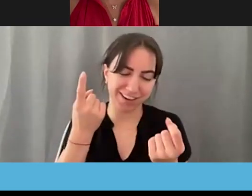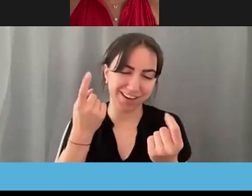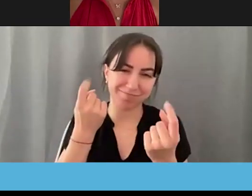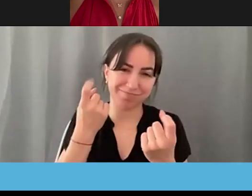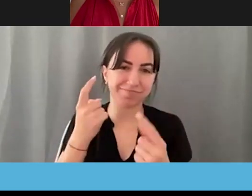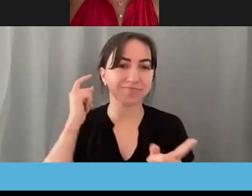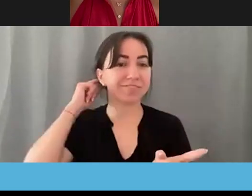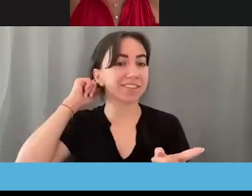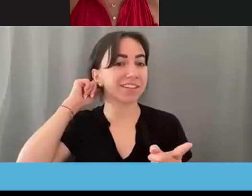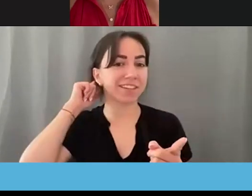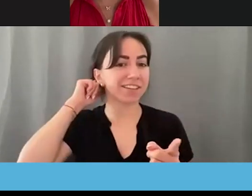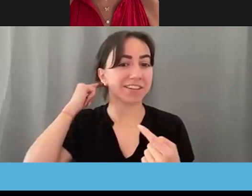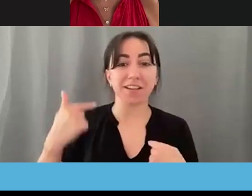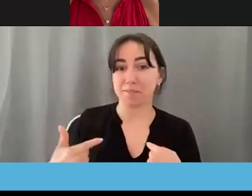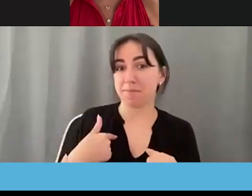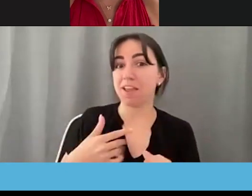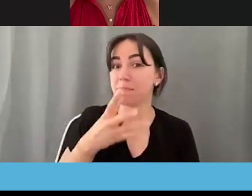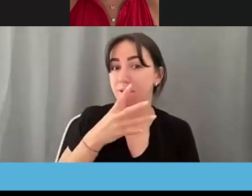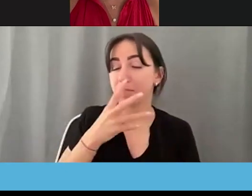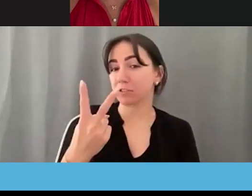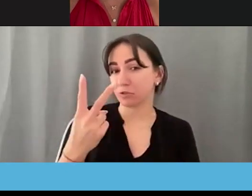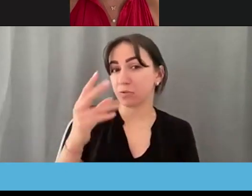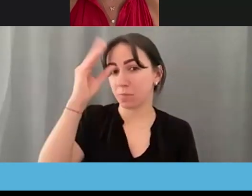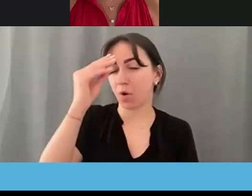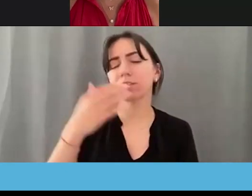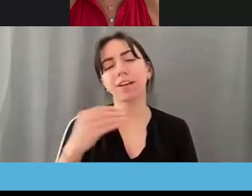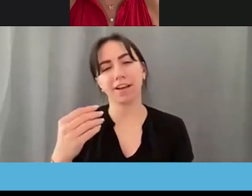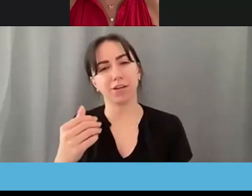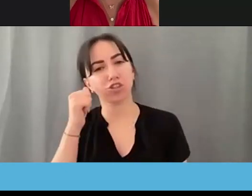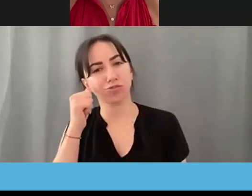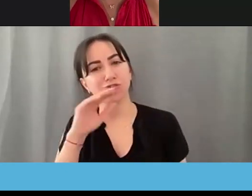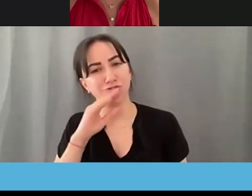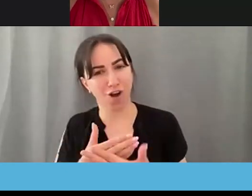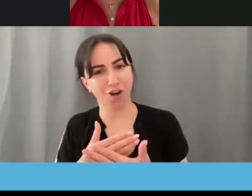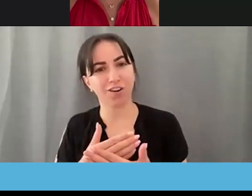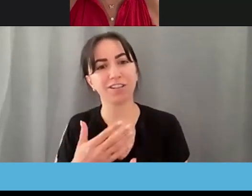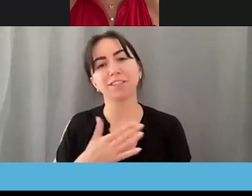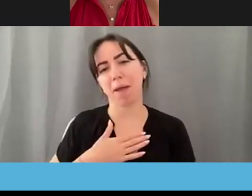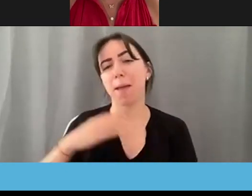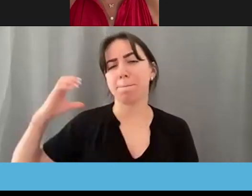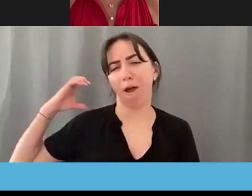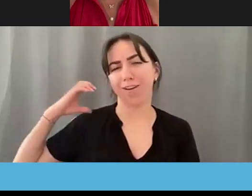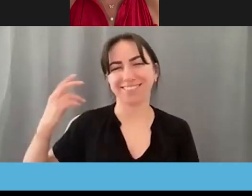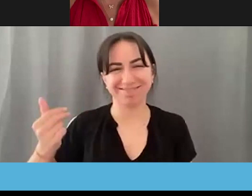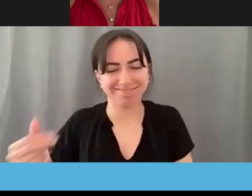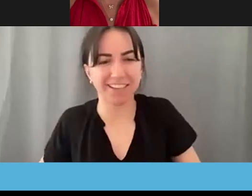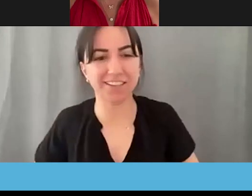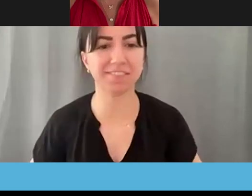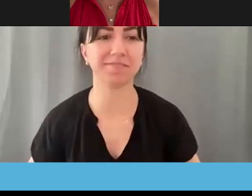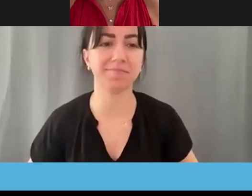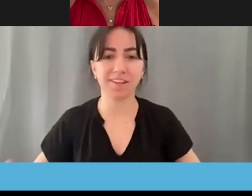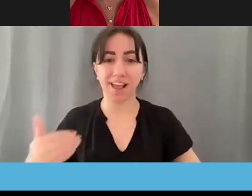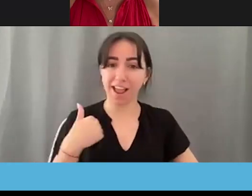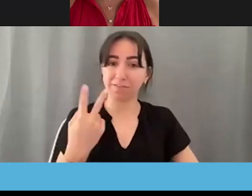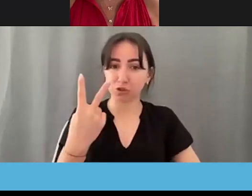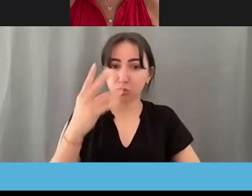Excellent. And I'm a mother of two boys. I have a daughter too, a boss. I call her, she's my boss. And I have two